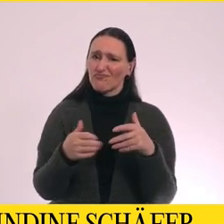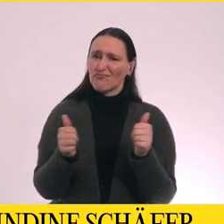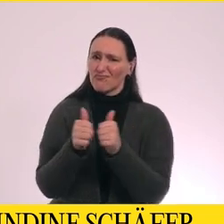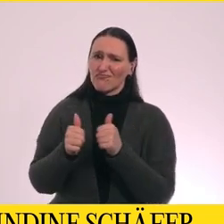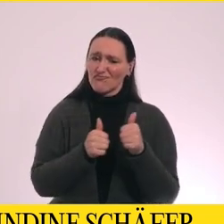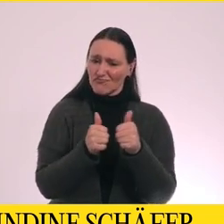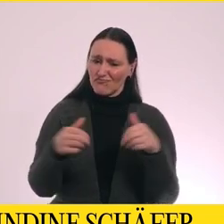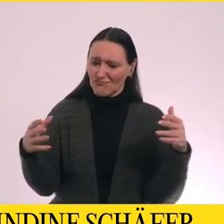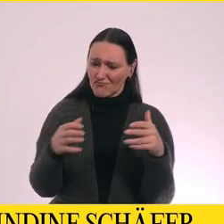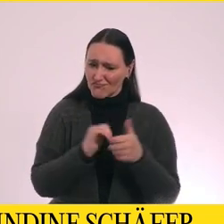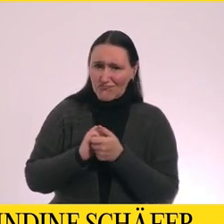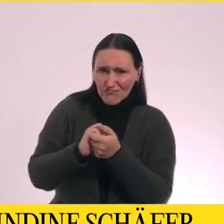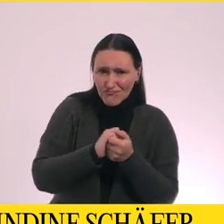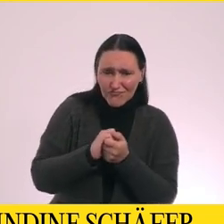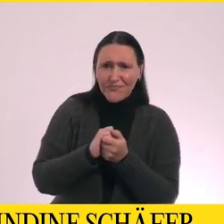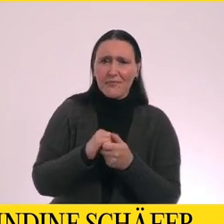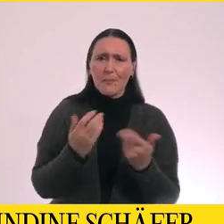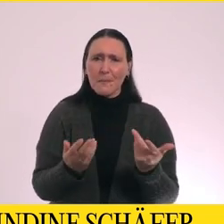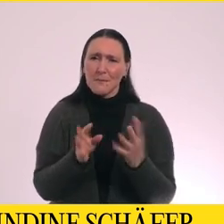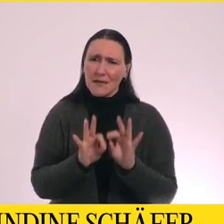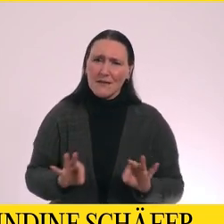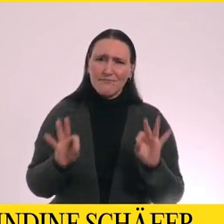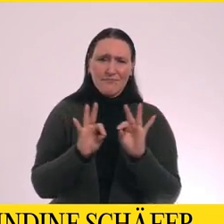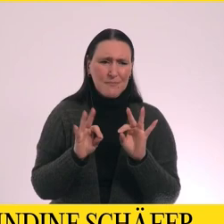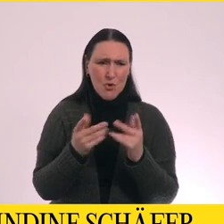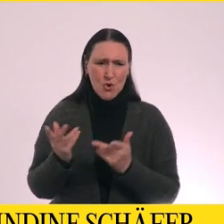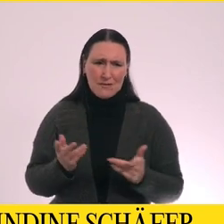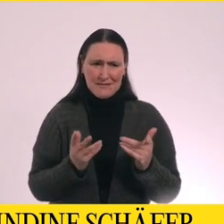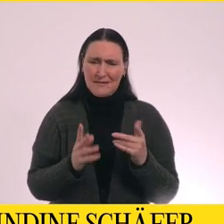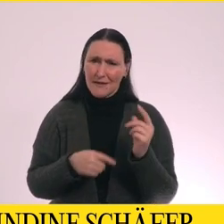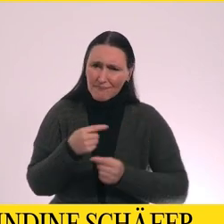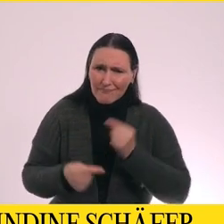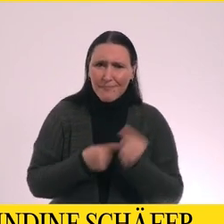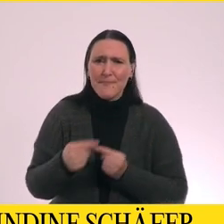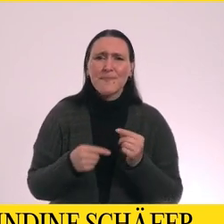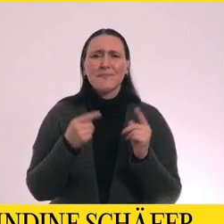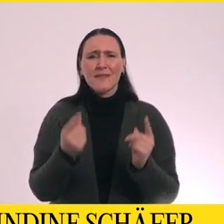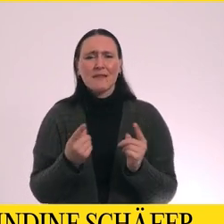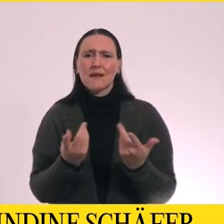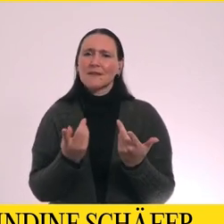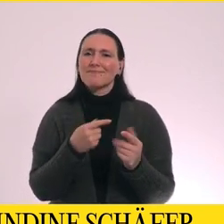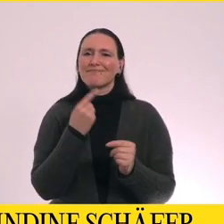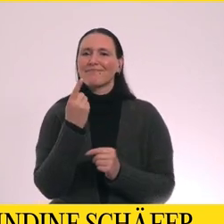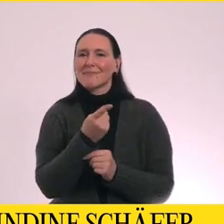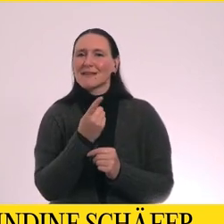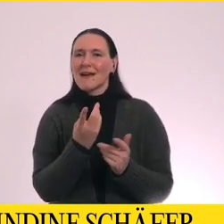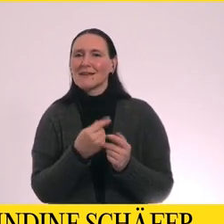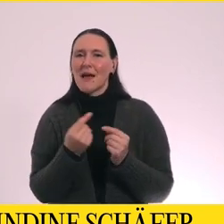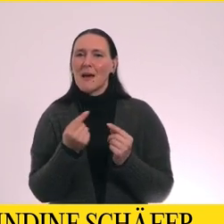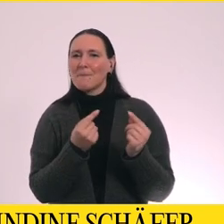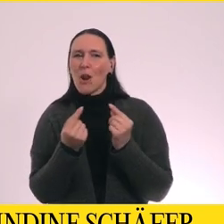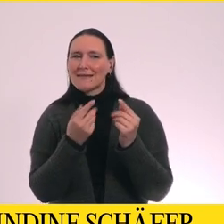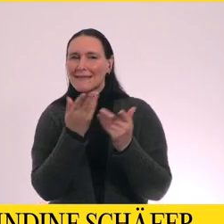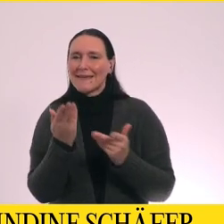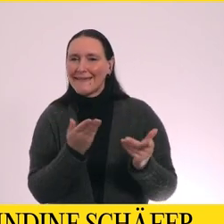these difficult, impossible processes that policymakers want us to believe. We prove on a